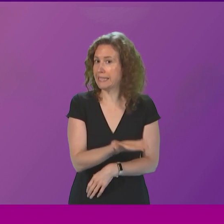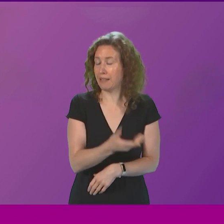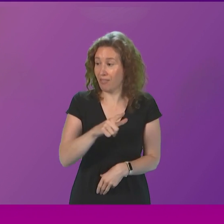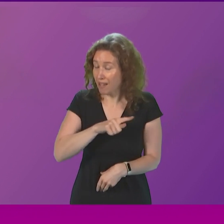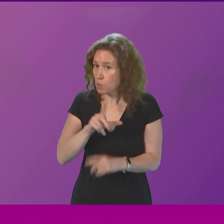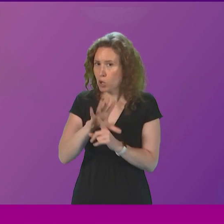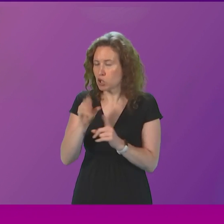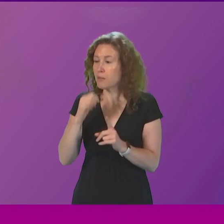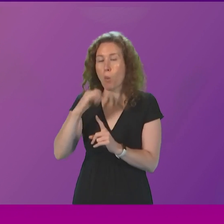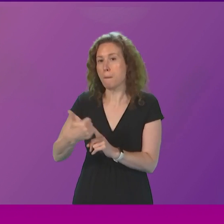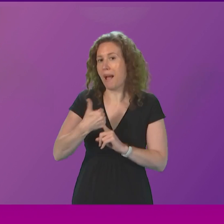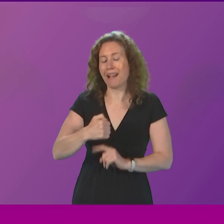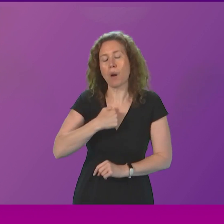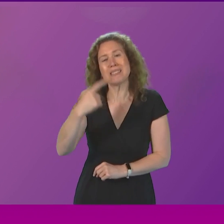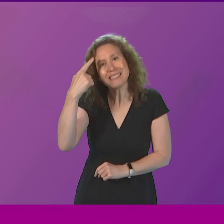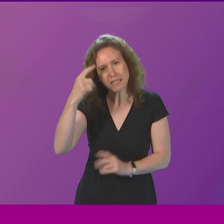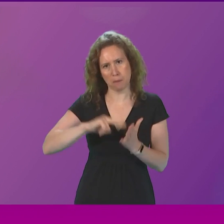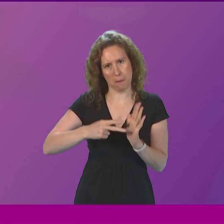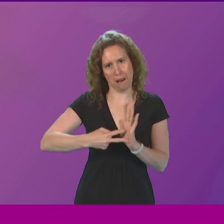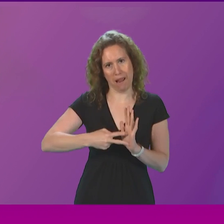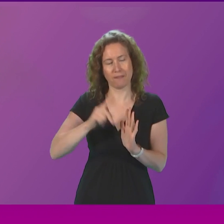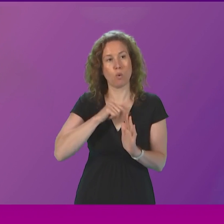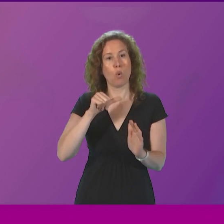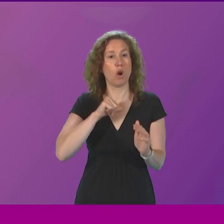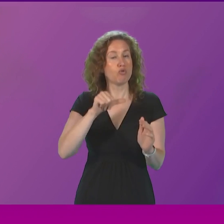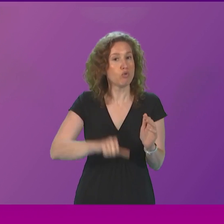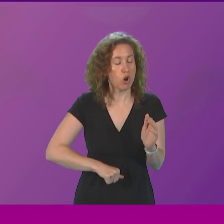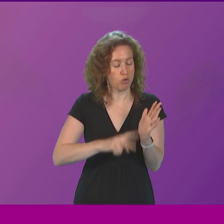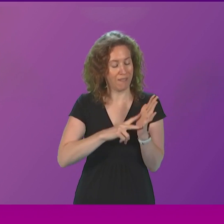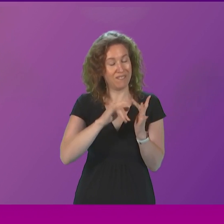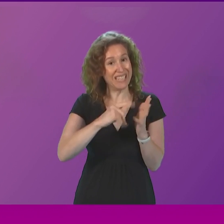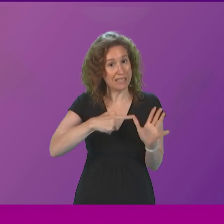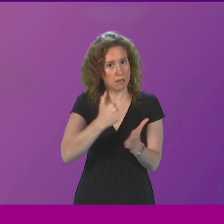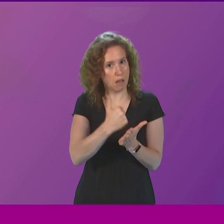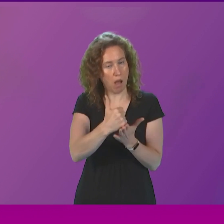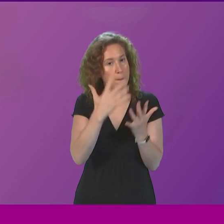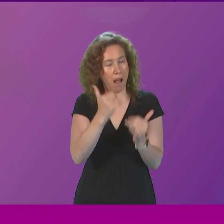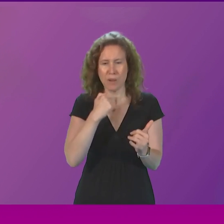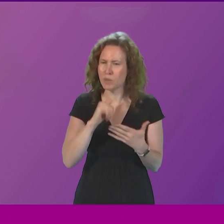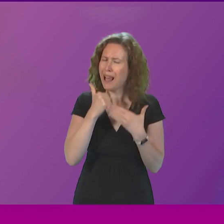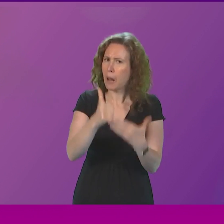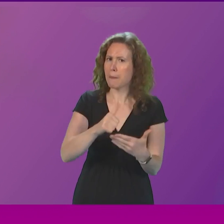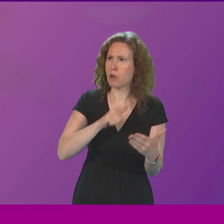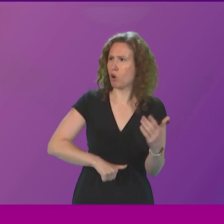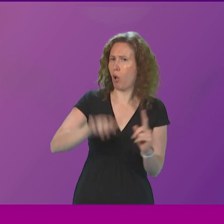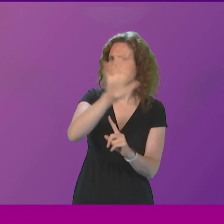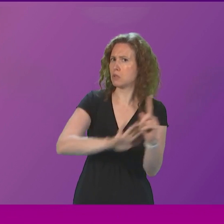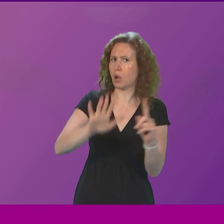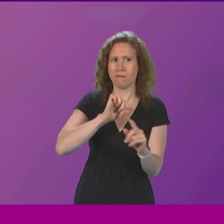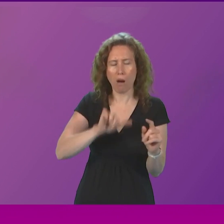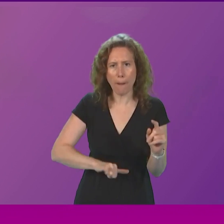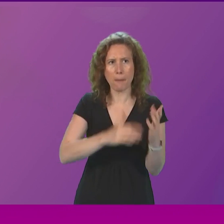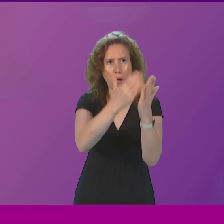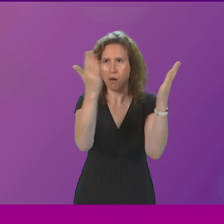won't back our sensible plans for a rural visa pilot. That would help our agriculture community, our sector, our